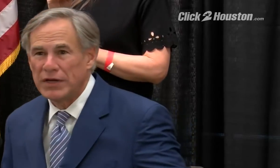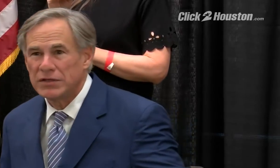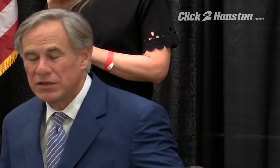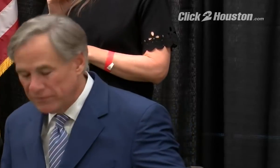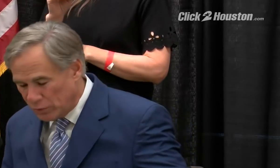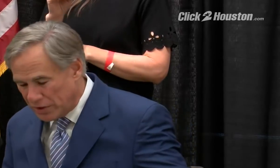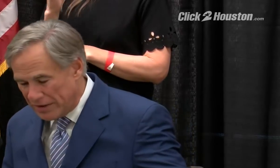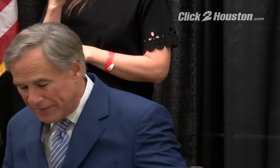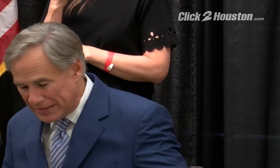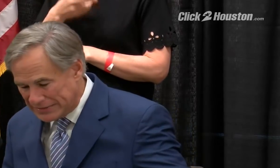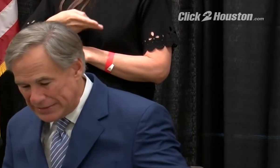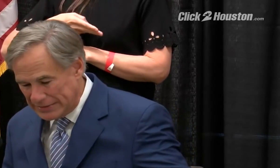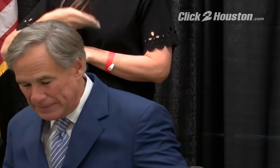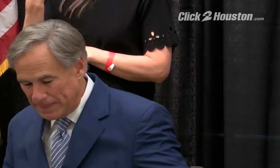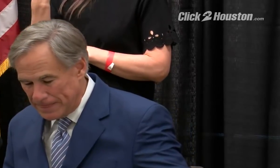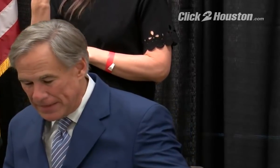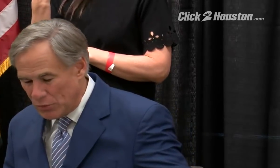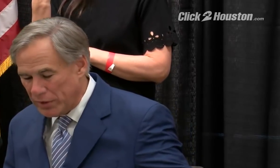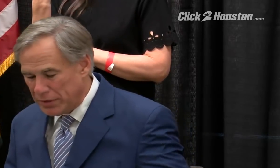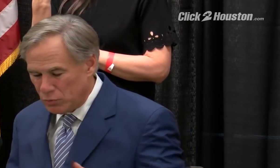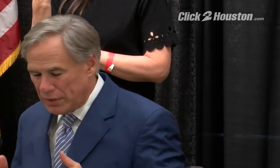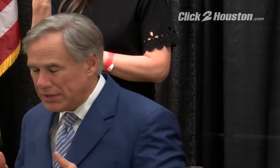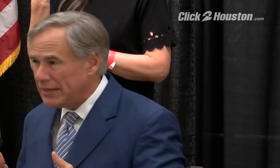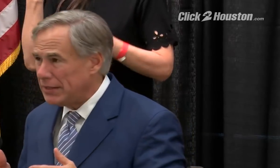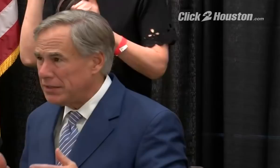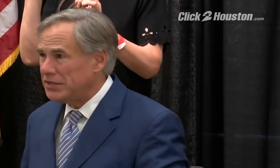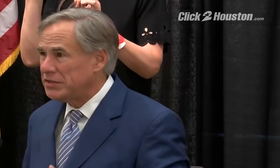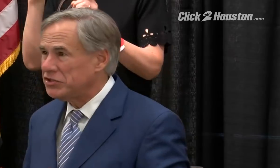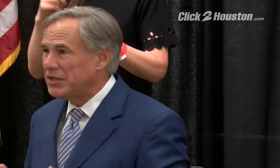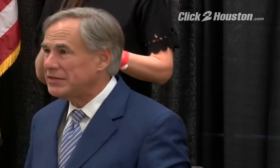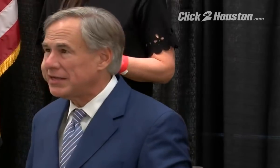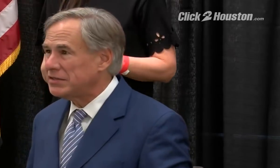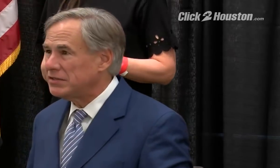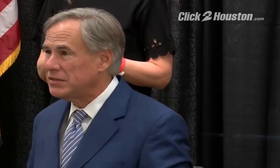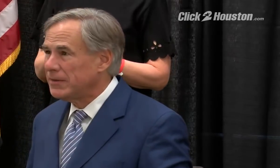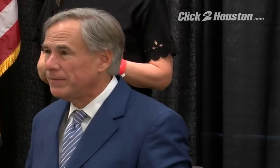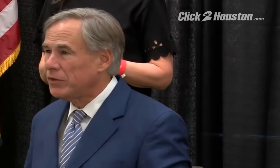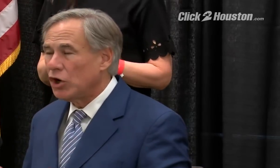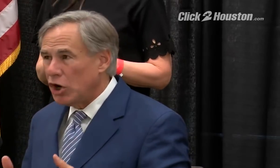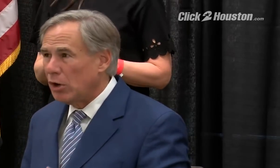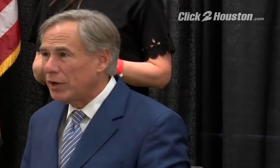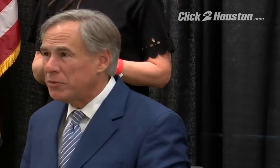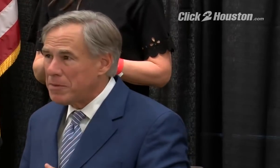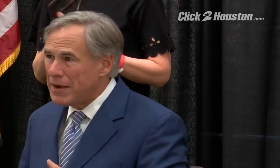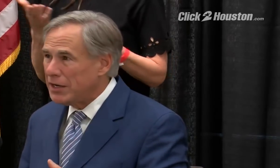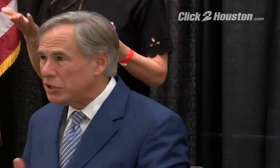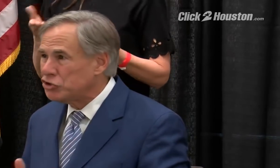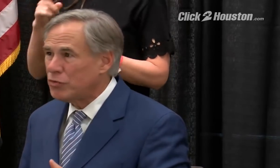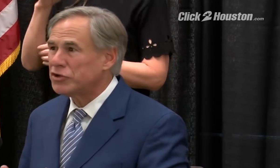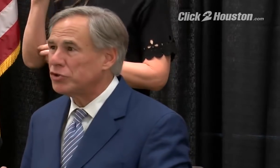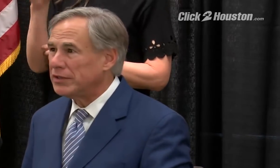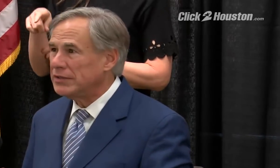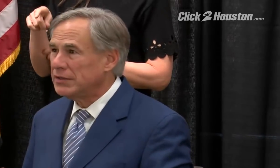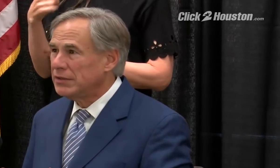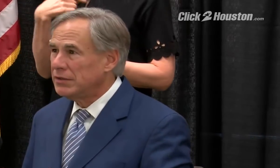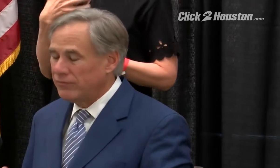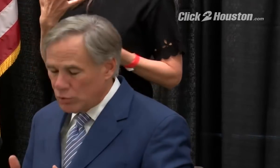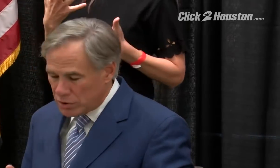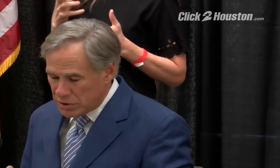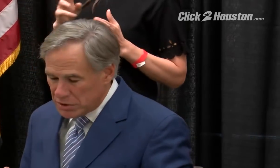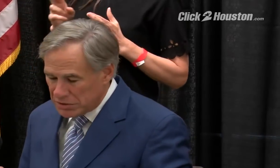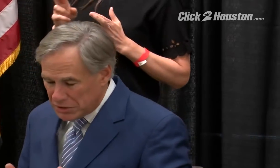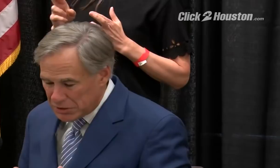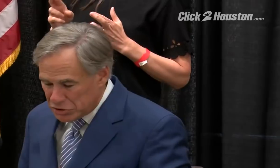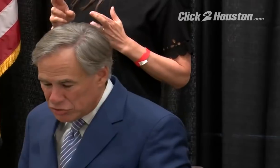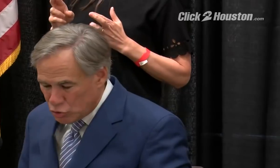effectiveness rate for a vaccine. And we, as in the state of Texas, are already prepared structurally